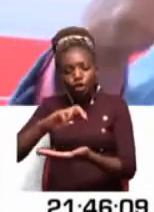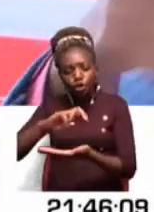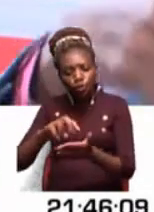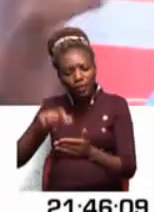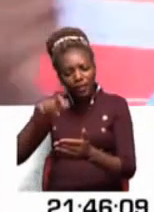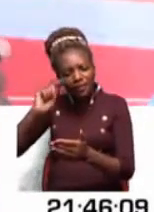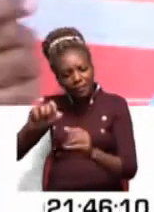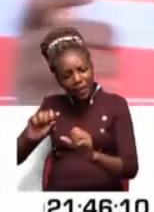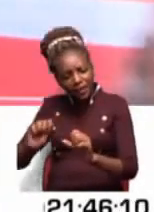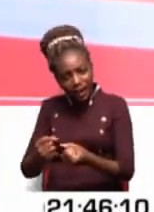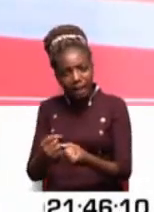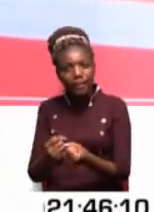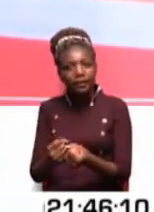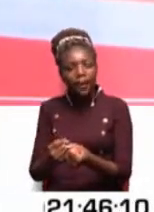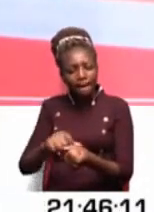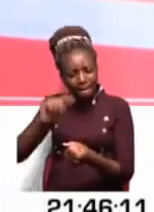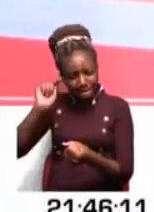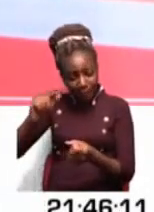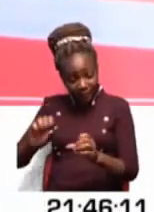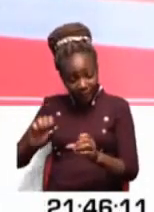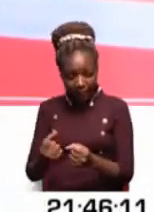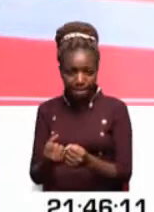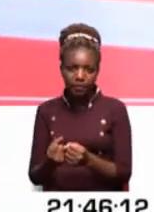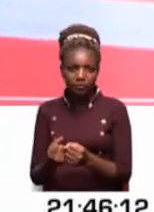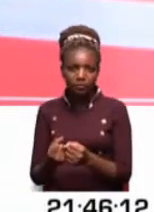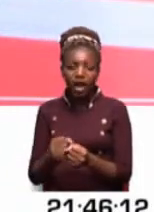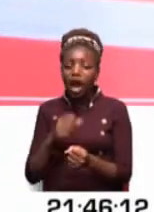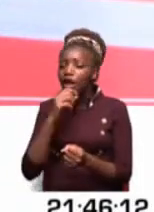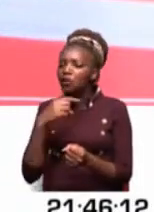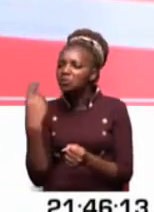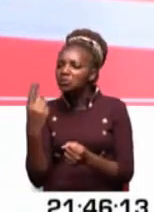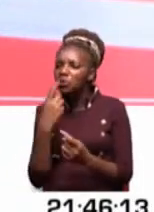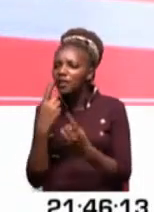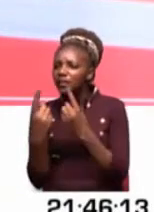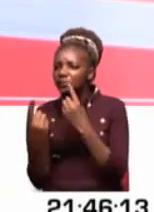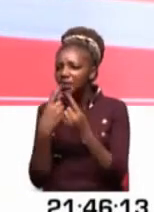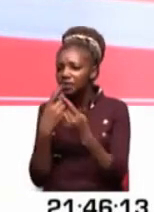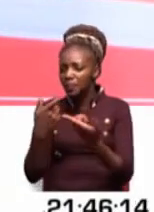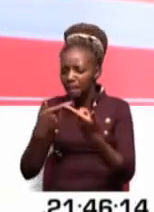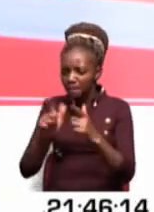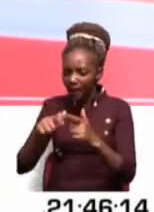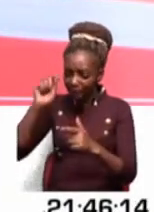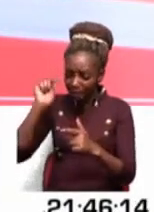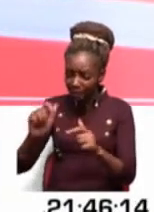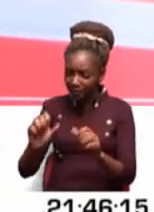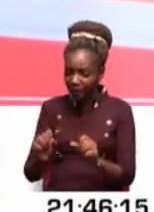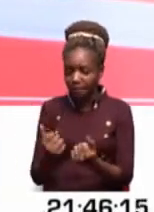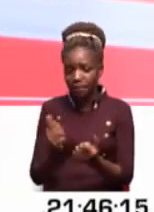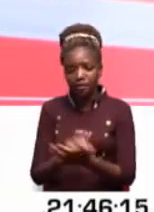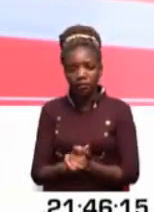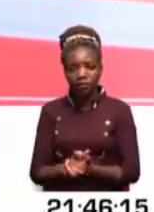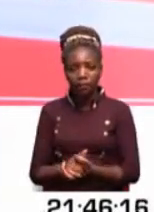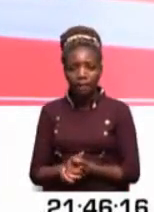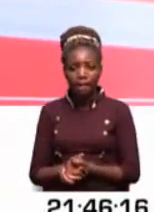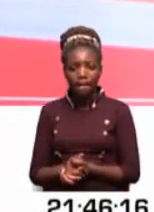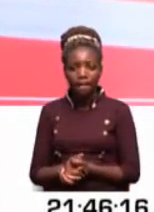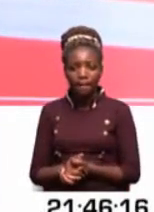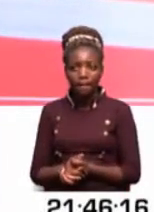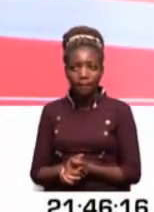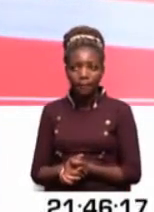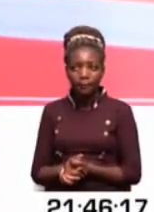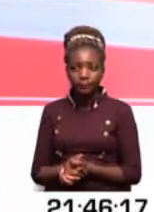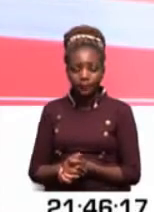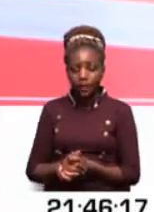just talked about. Mm-hmm. And we can't wait. Intervention measures must now be done. There's no time to talk. The policies are